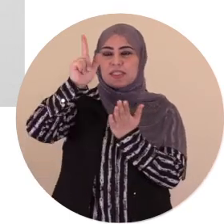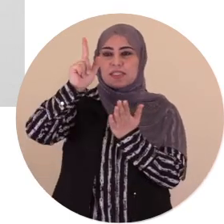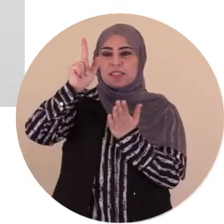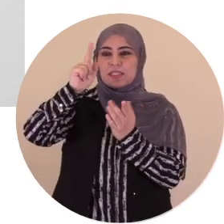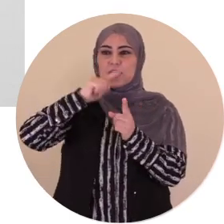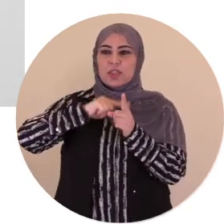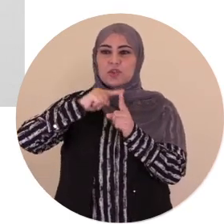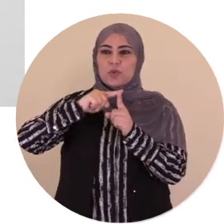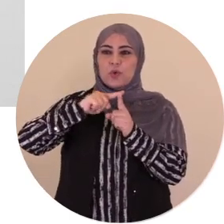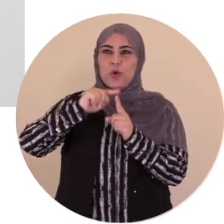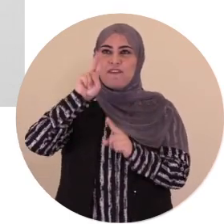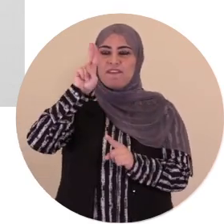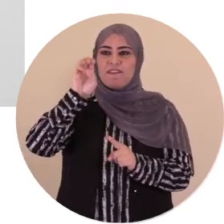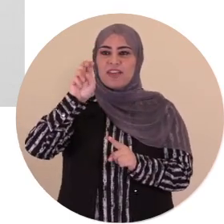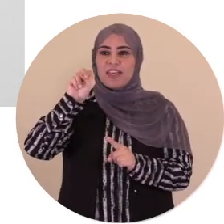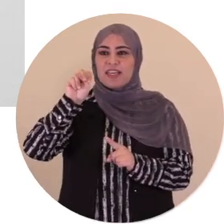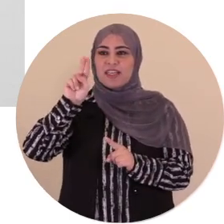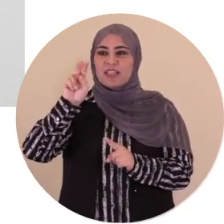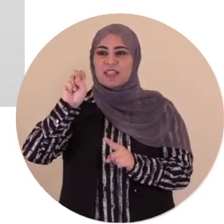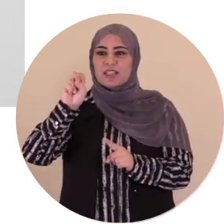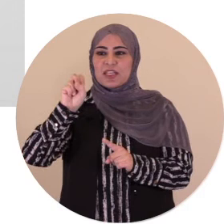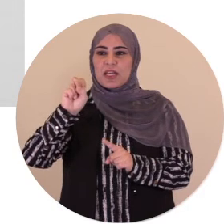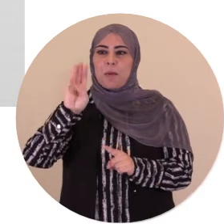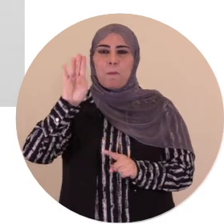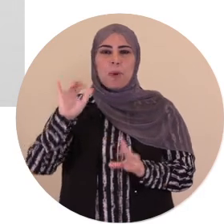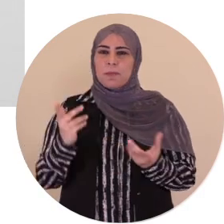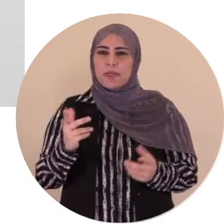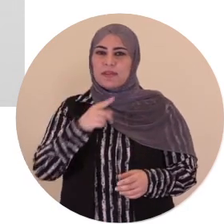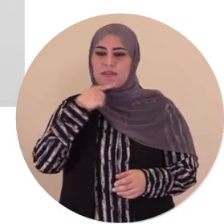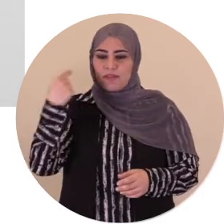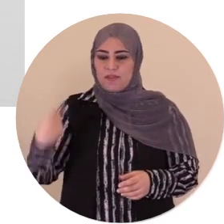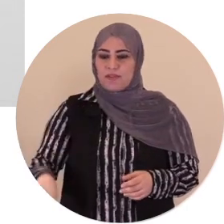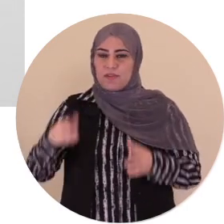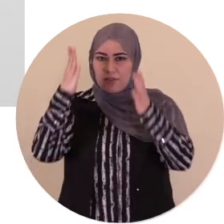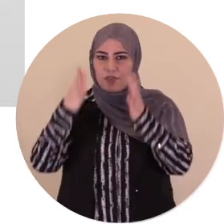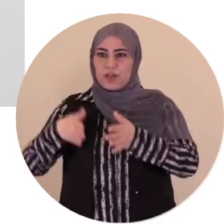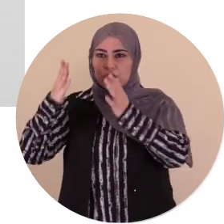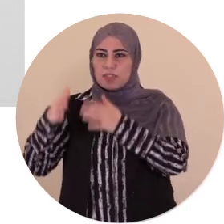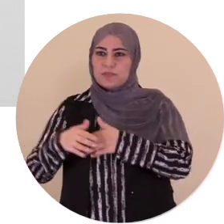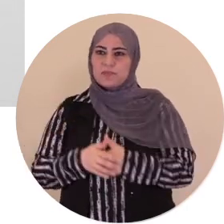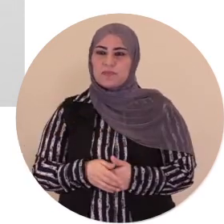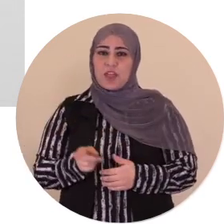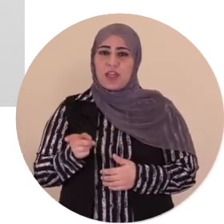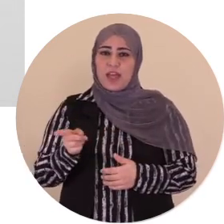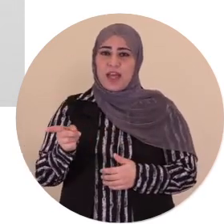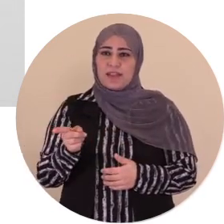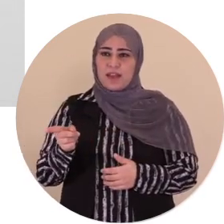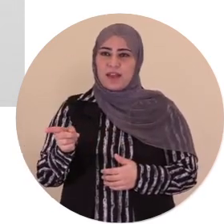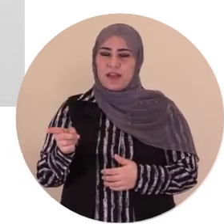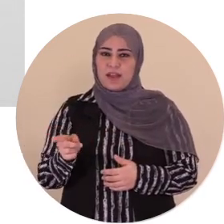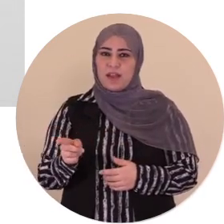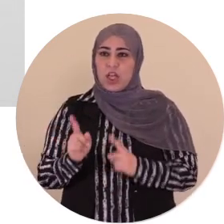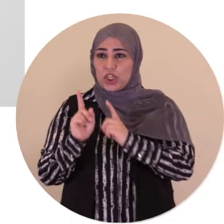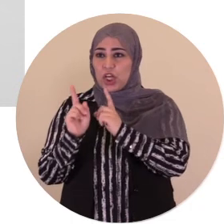by who? By the Russians. This brings us to question C. This report from the meeting can be typed